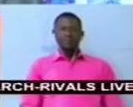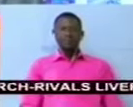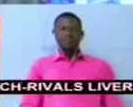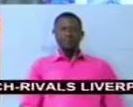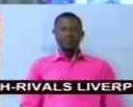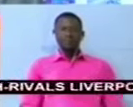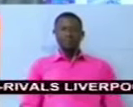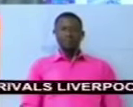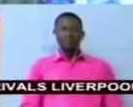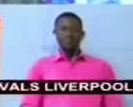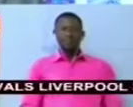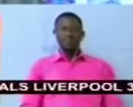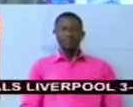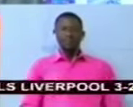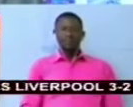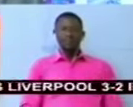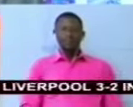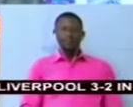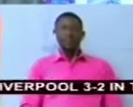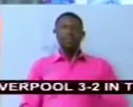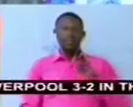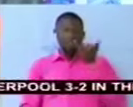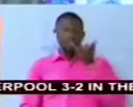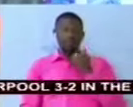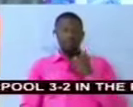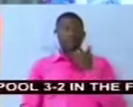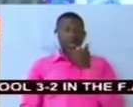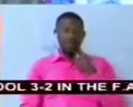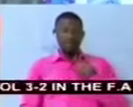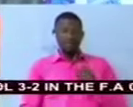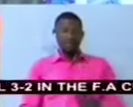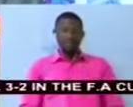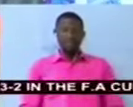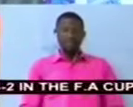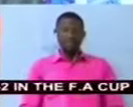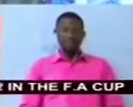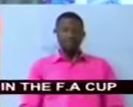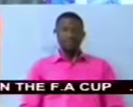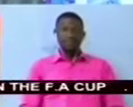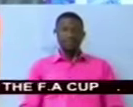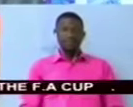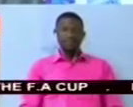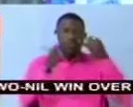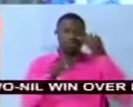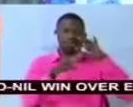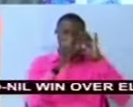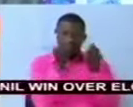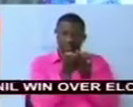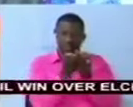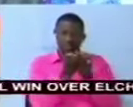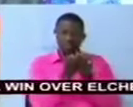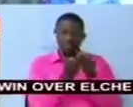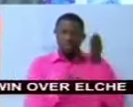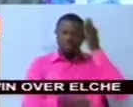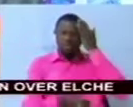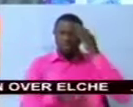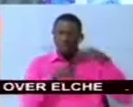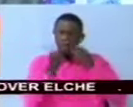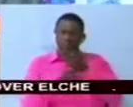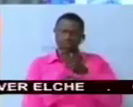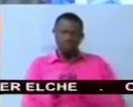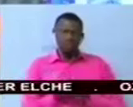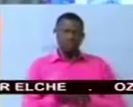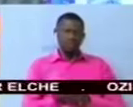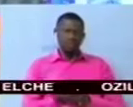waaw laajoon nañ na. Yes, I was asked lutax drug squad yegli dino li mu ngi xew. You were the one